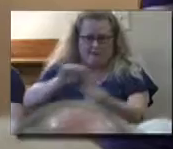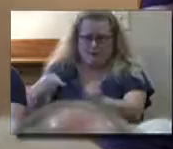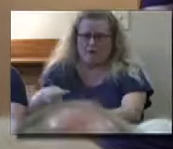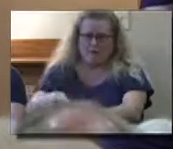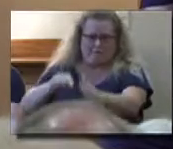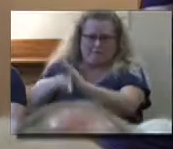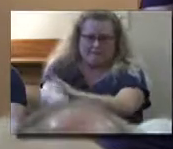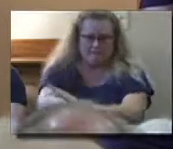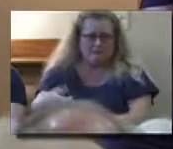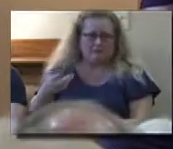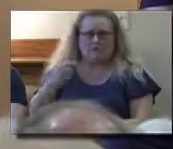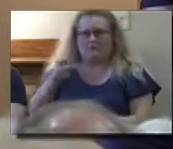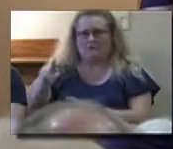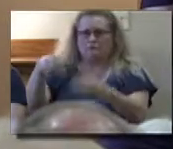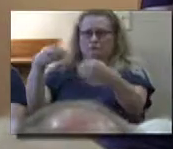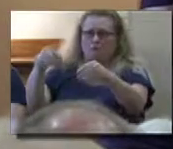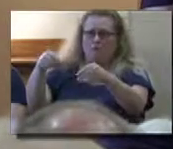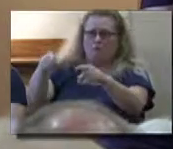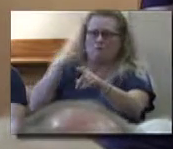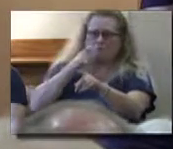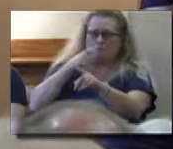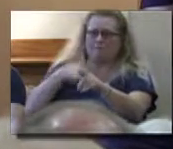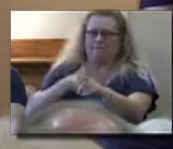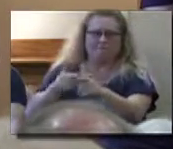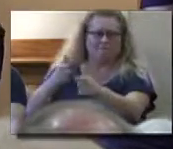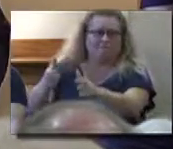to the store owner they robbed,